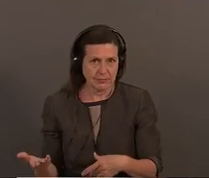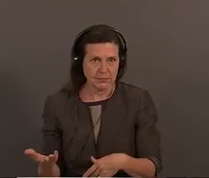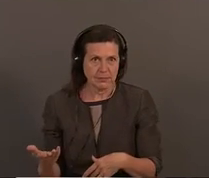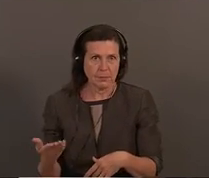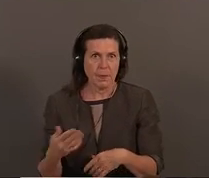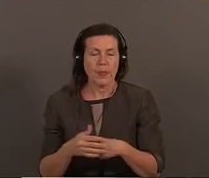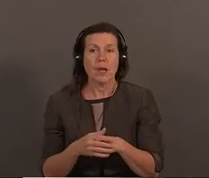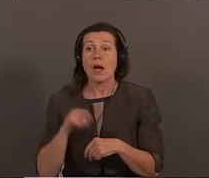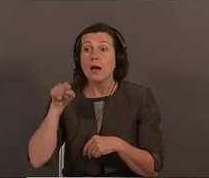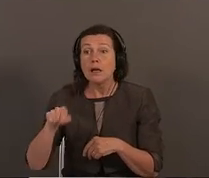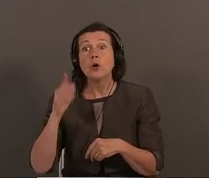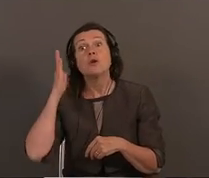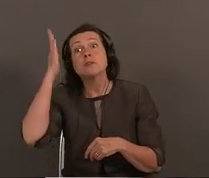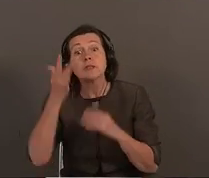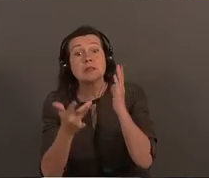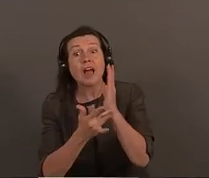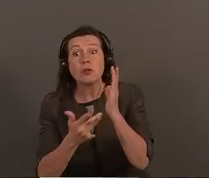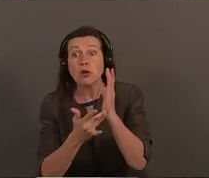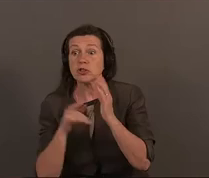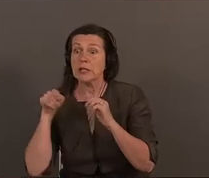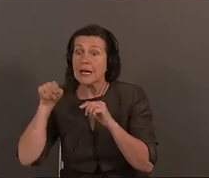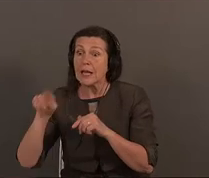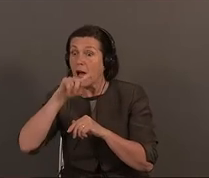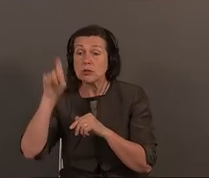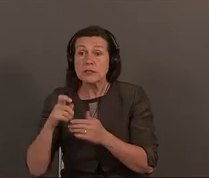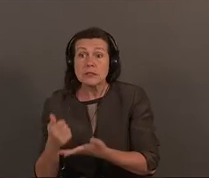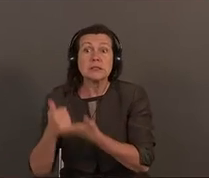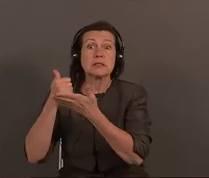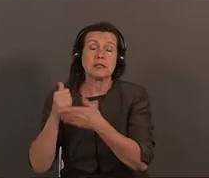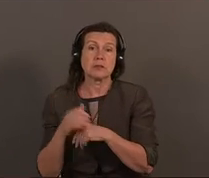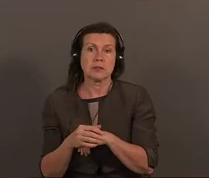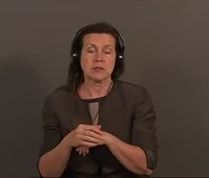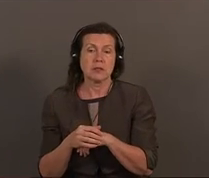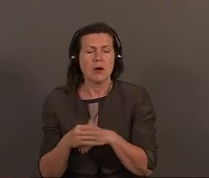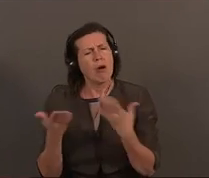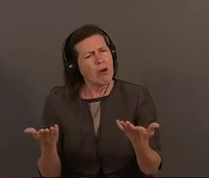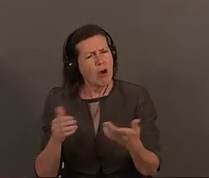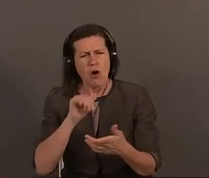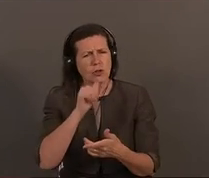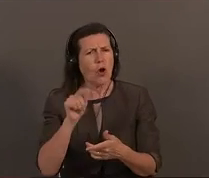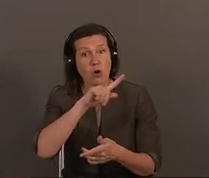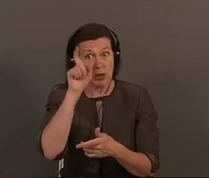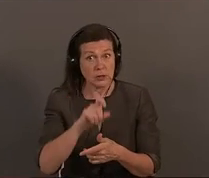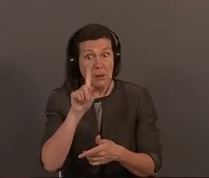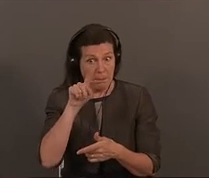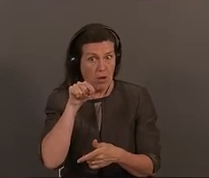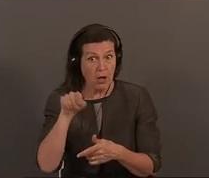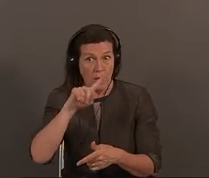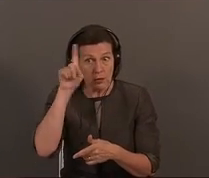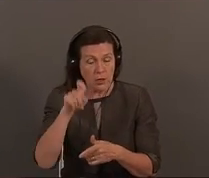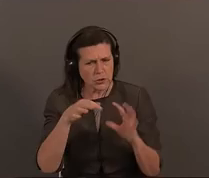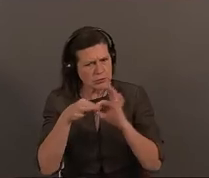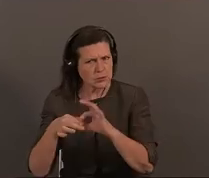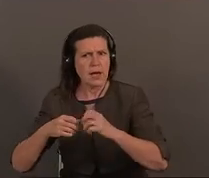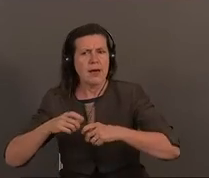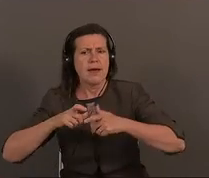Europe in the tech sector. It's not a very good question, but it is a question when it comes again to the capacity of